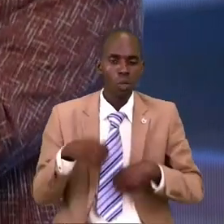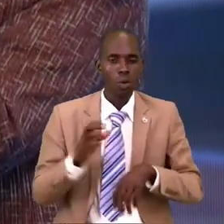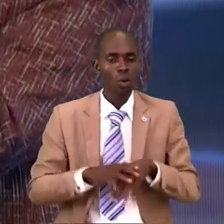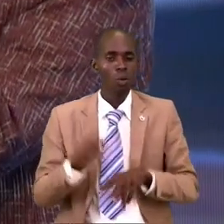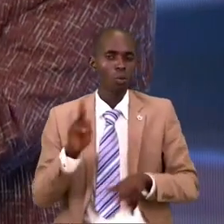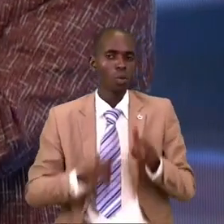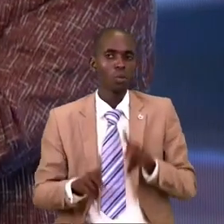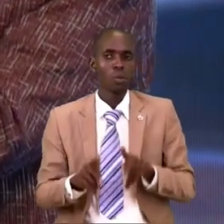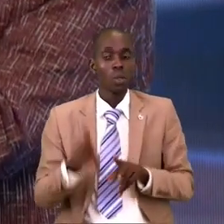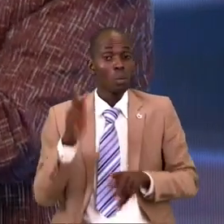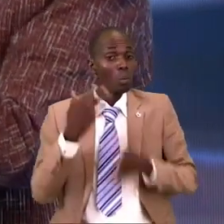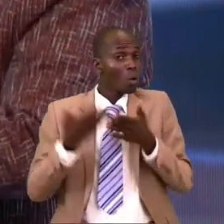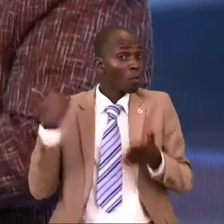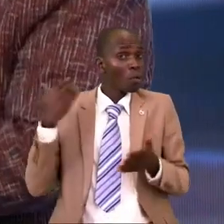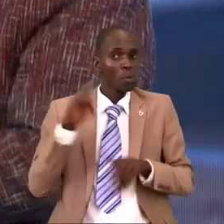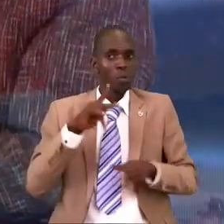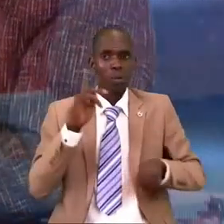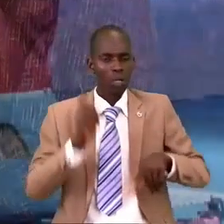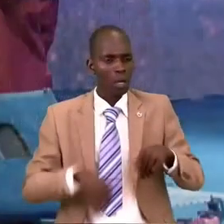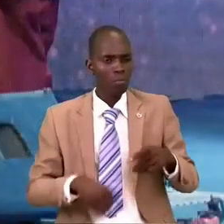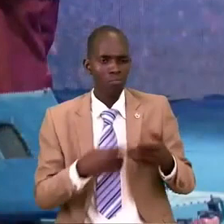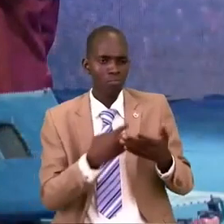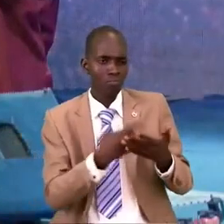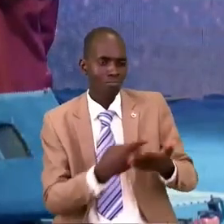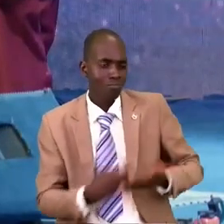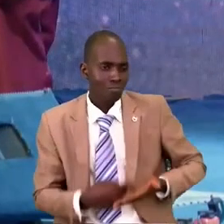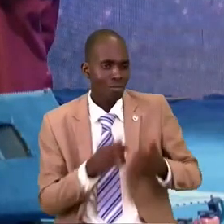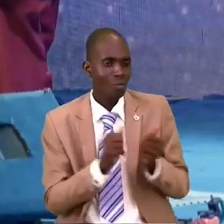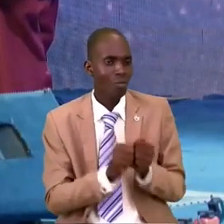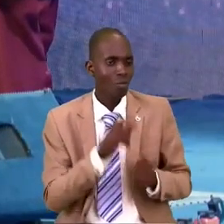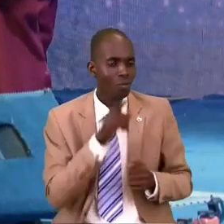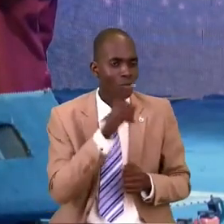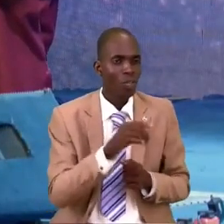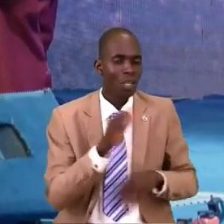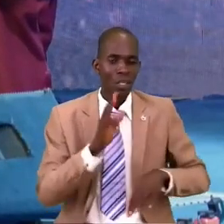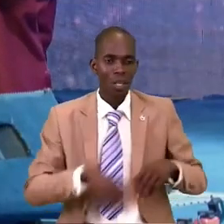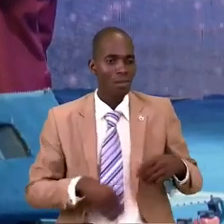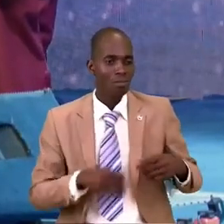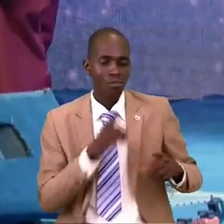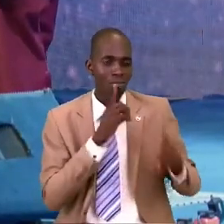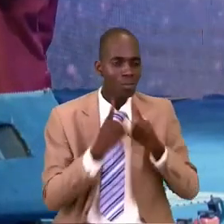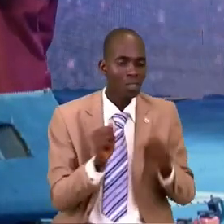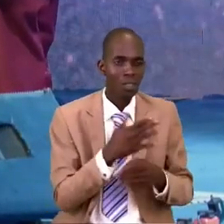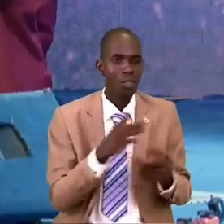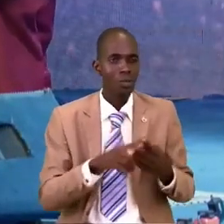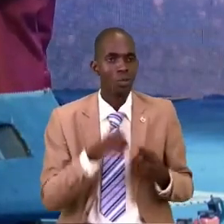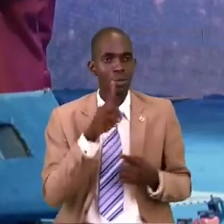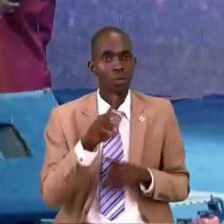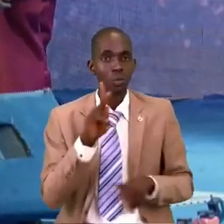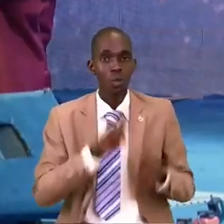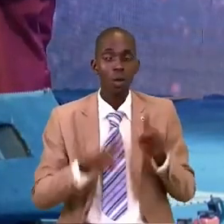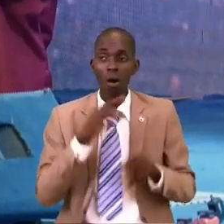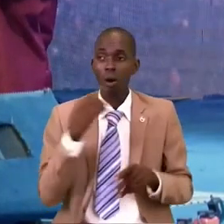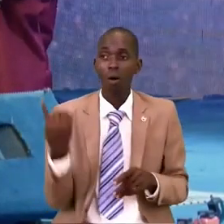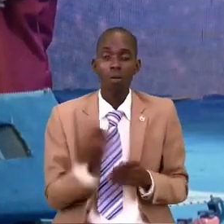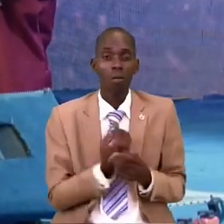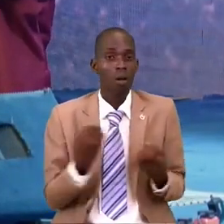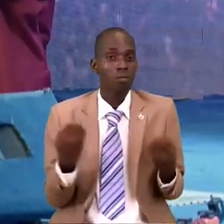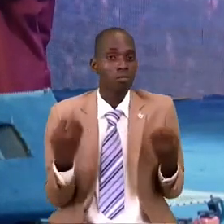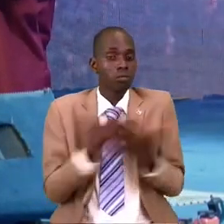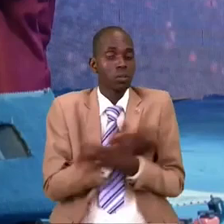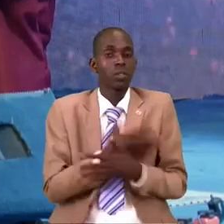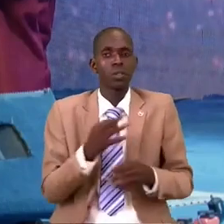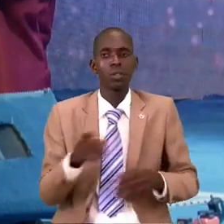be careful, be careful. That woman is there, she knows how to nag. She knows her tongue is like